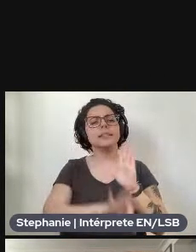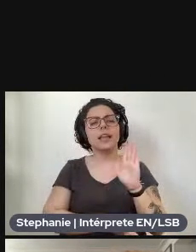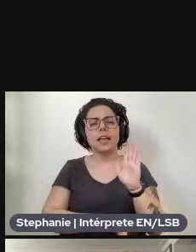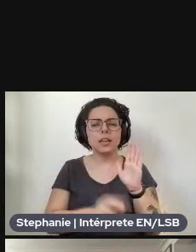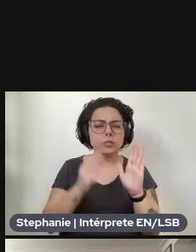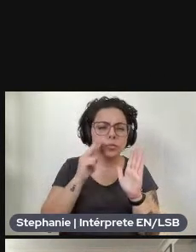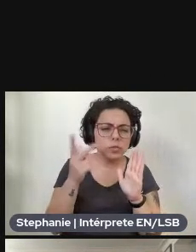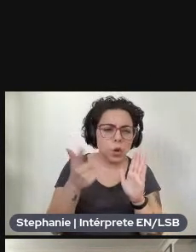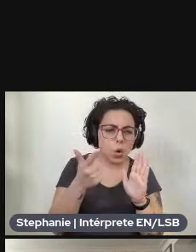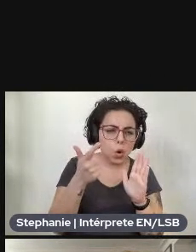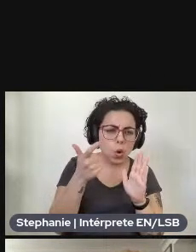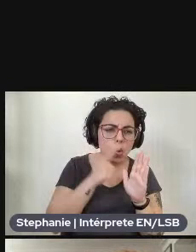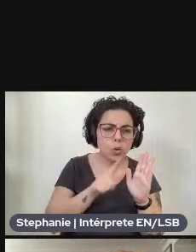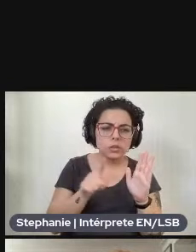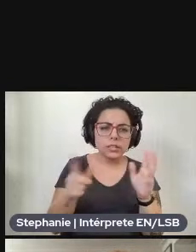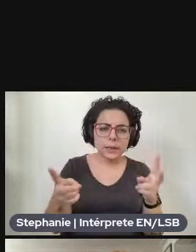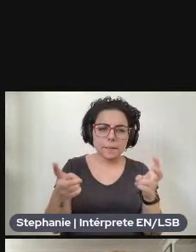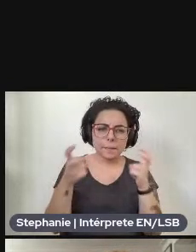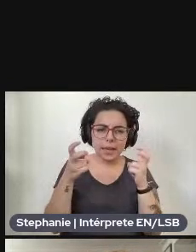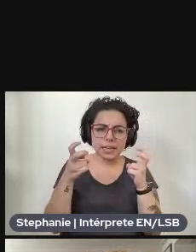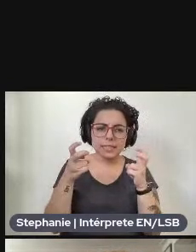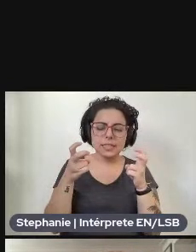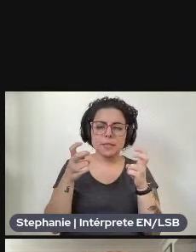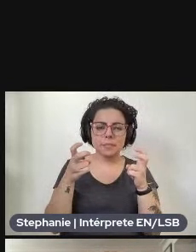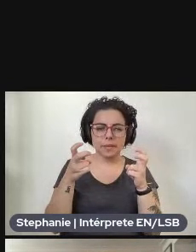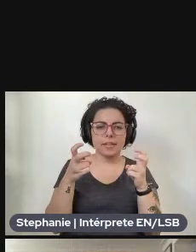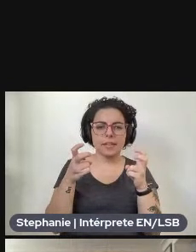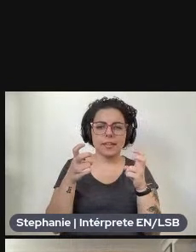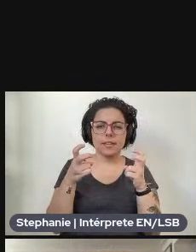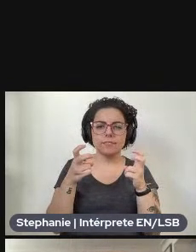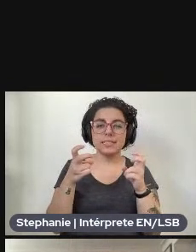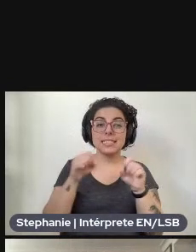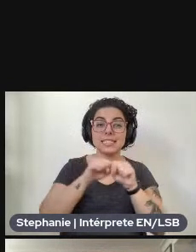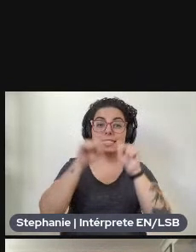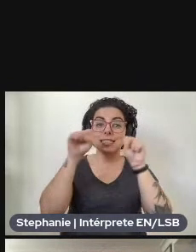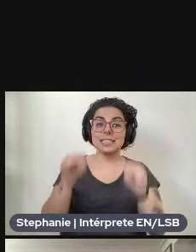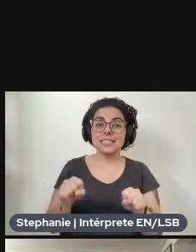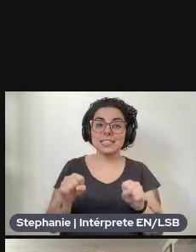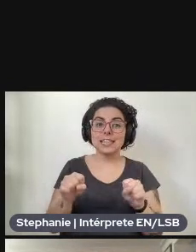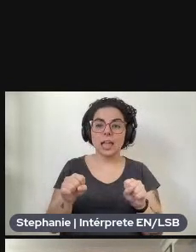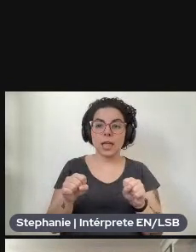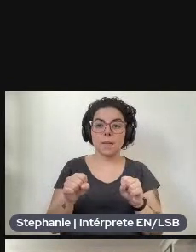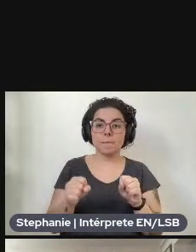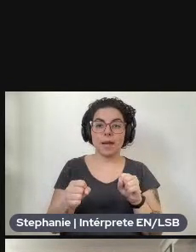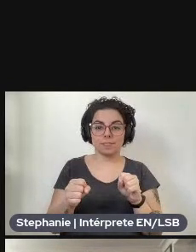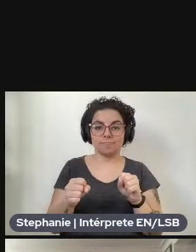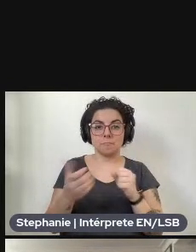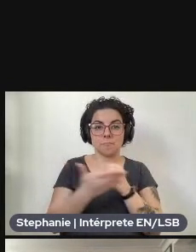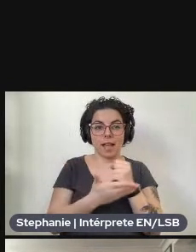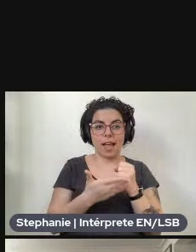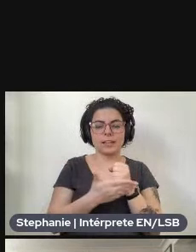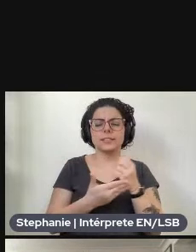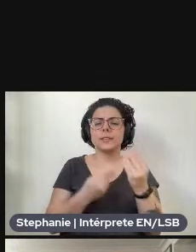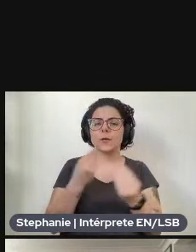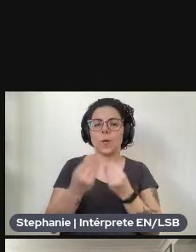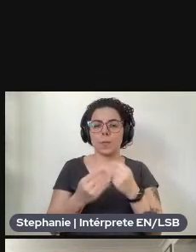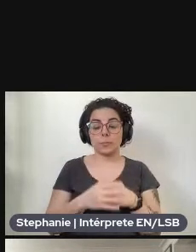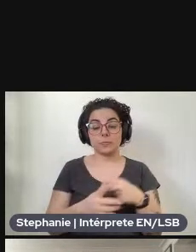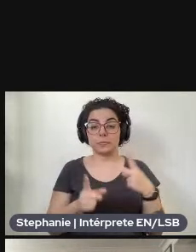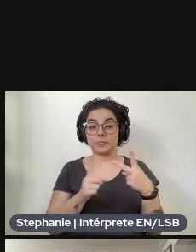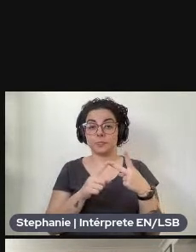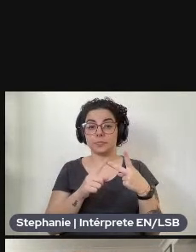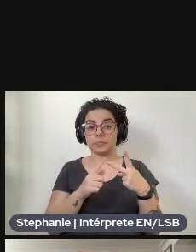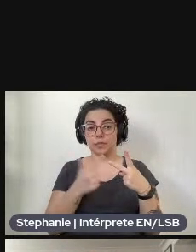sobre os sistemas que os concretizam. O texto seguinte é um outro texto em inglês